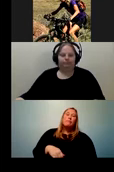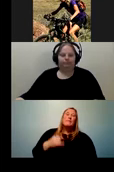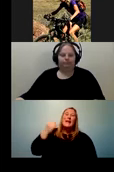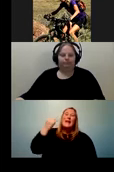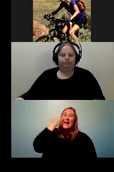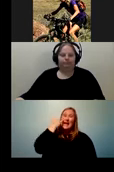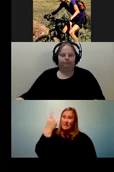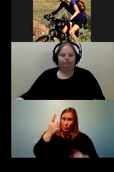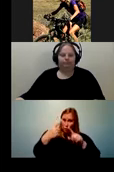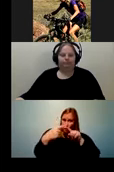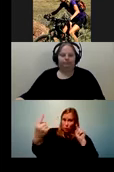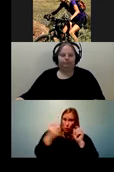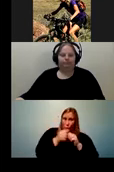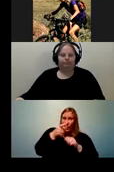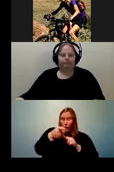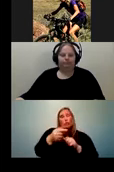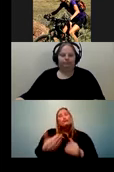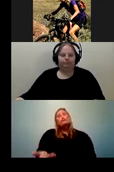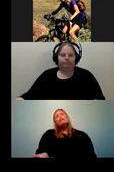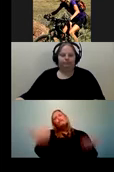disagreed with you, you'd invite them over for a beer.